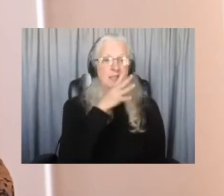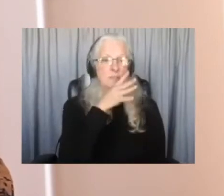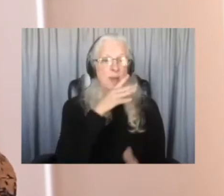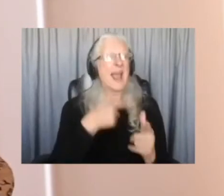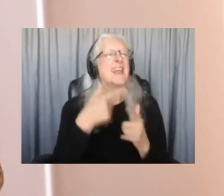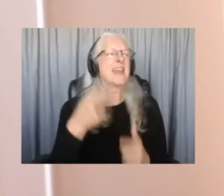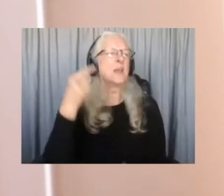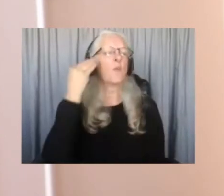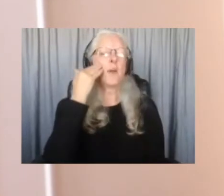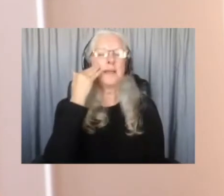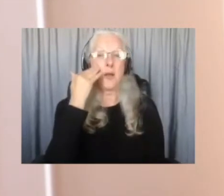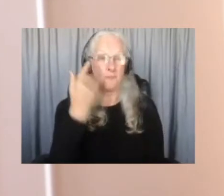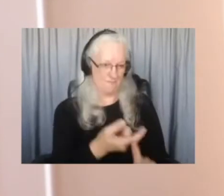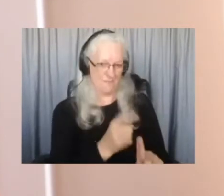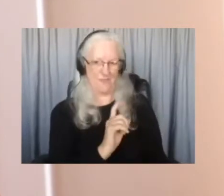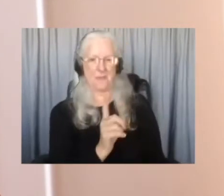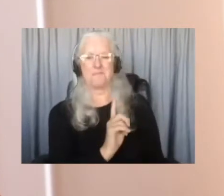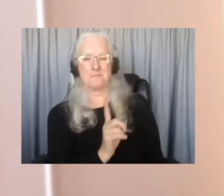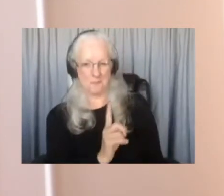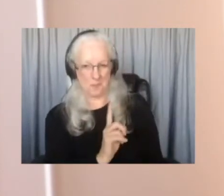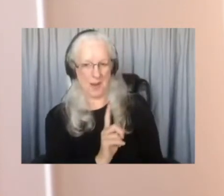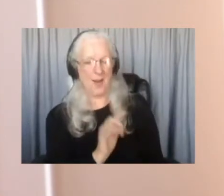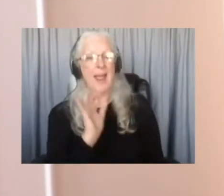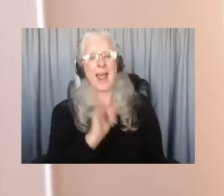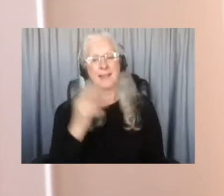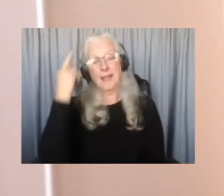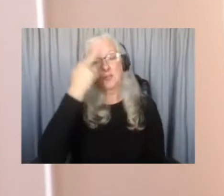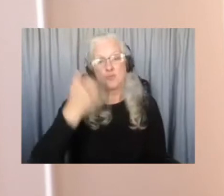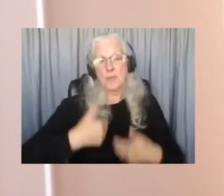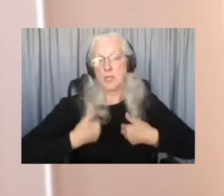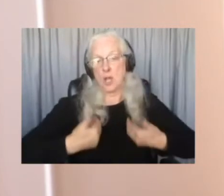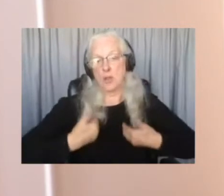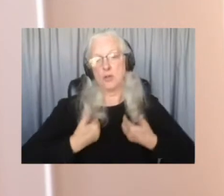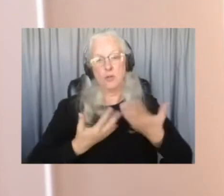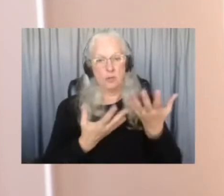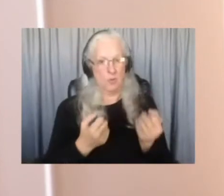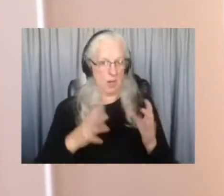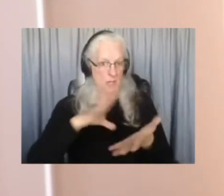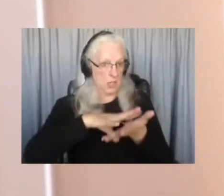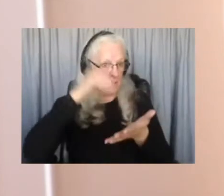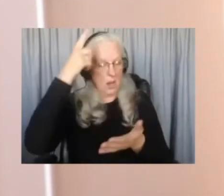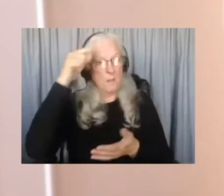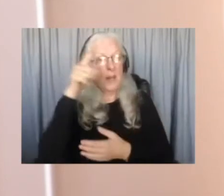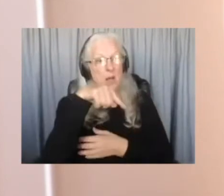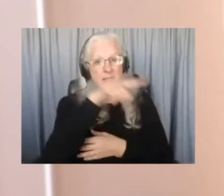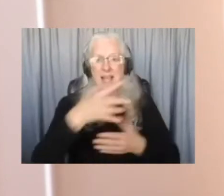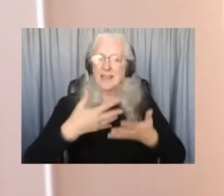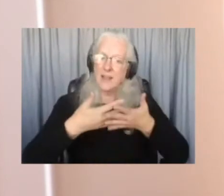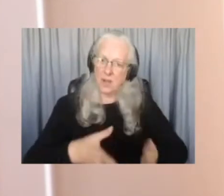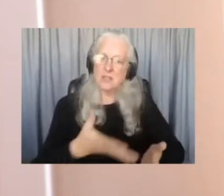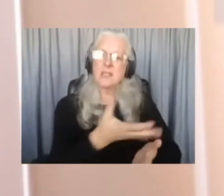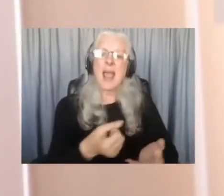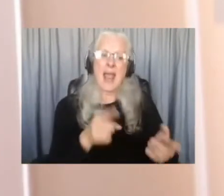that's why the youth are wanting to learn, because they've lost that, and they want to return to community and to the